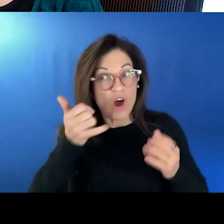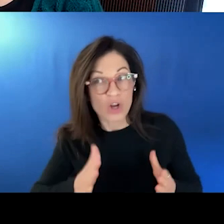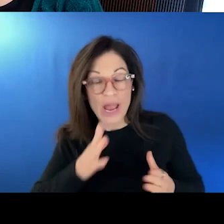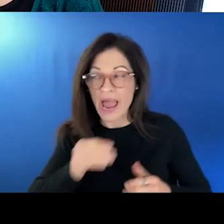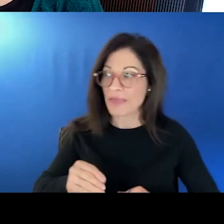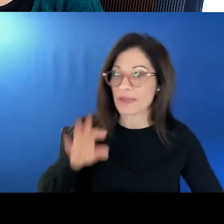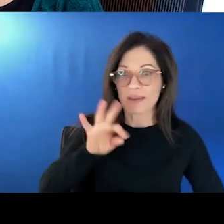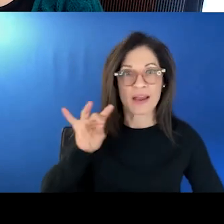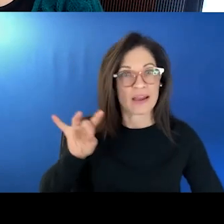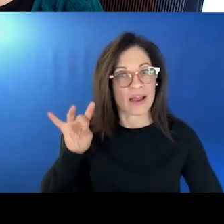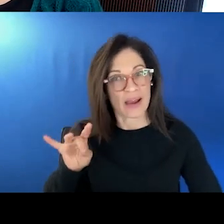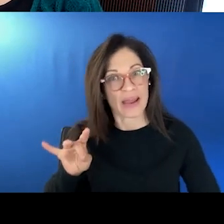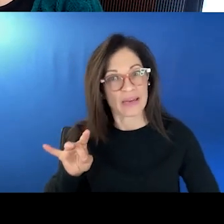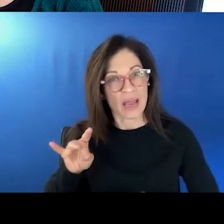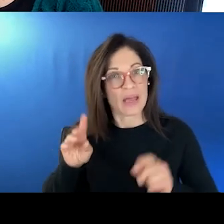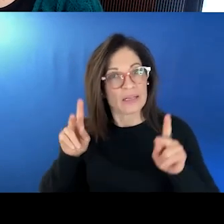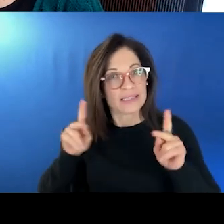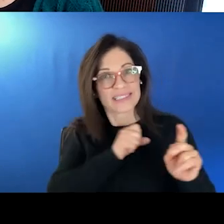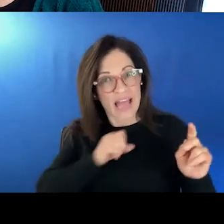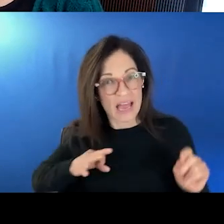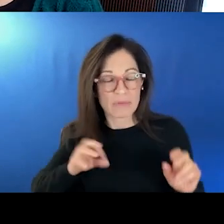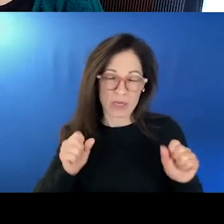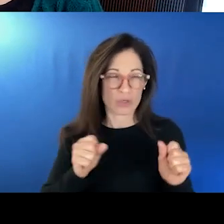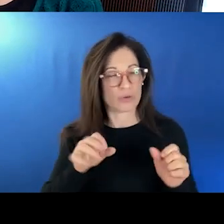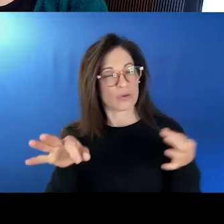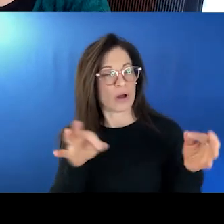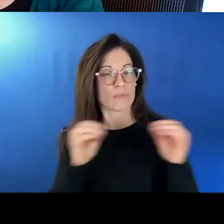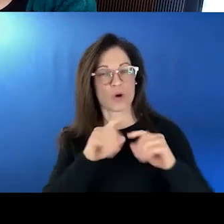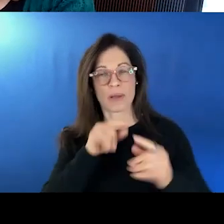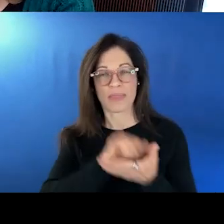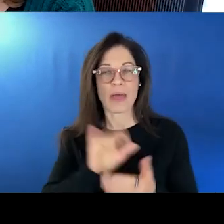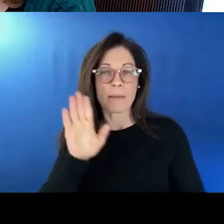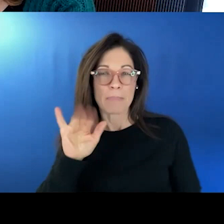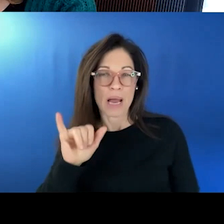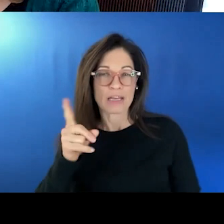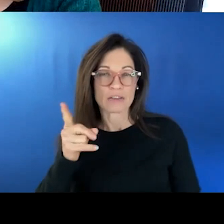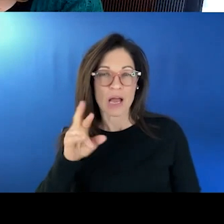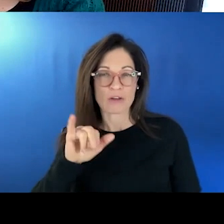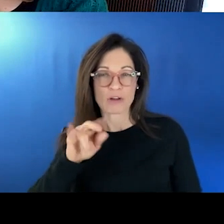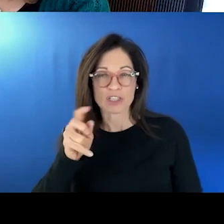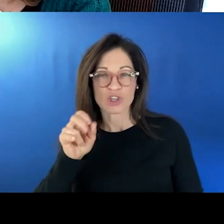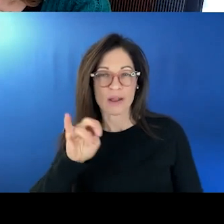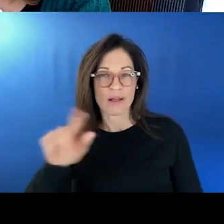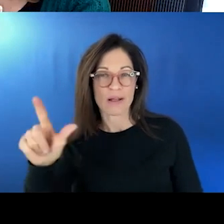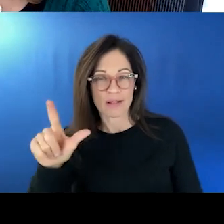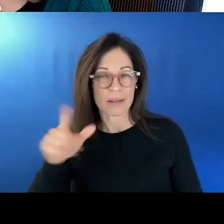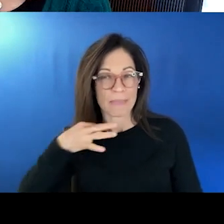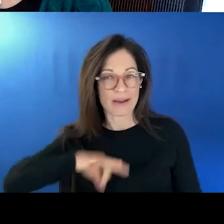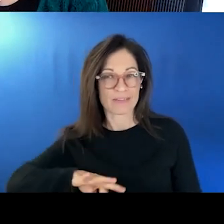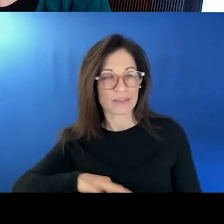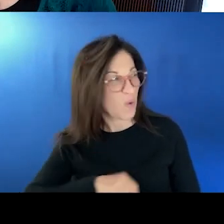center staff. Can you elaborate a little bit more about those bidirectional benefits? I like the way you say that,